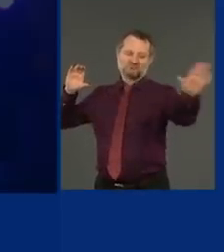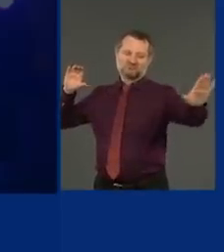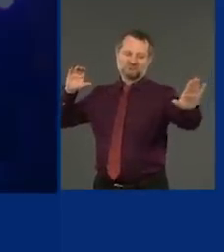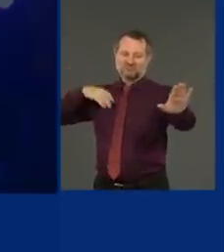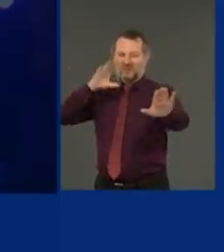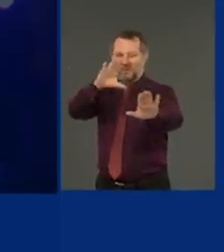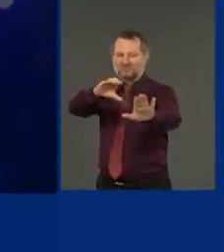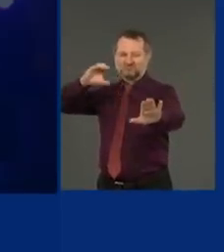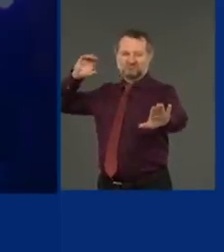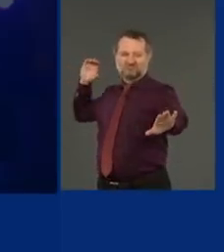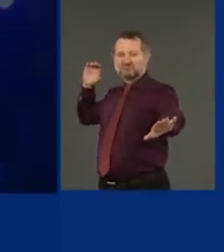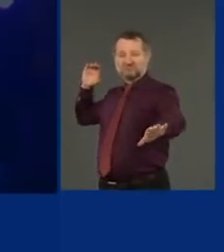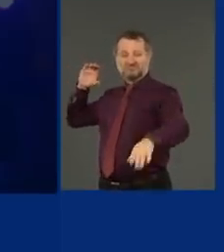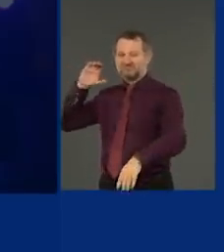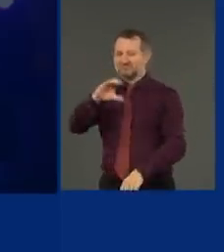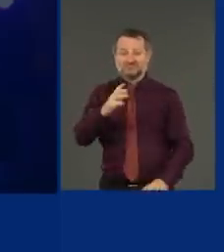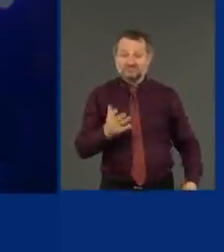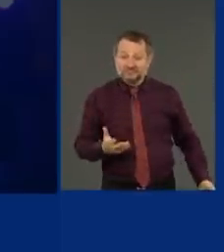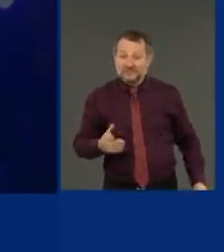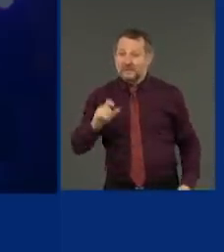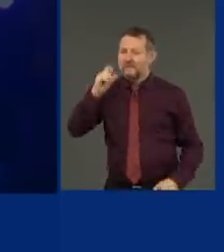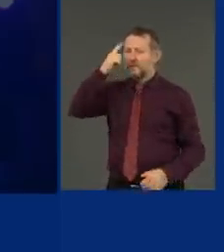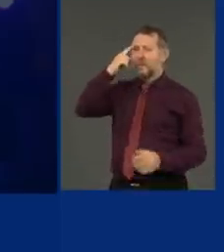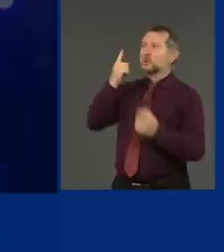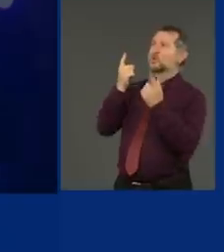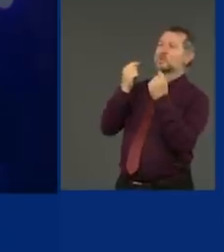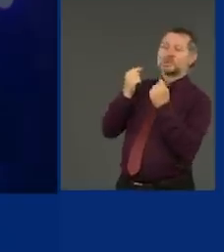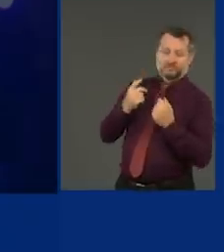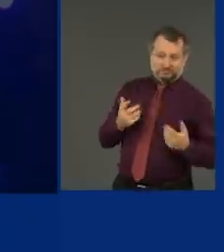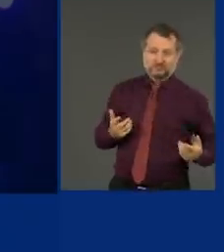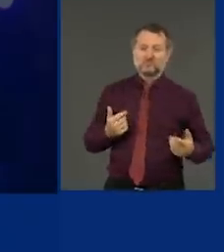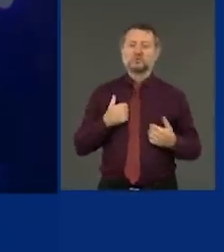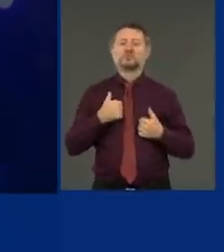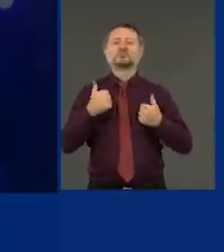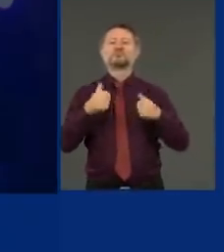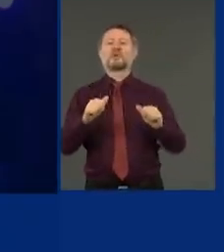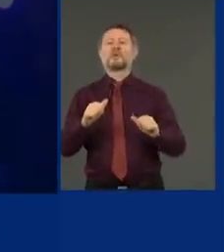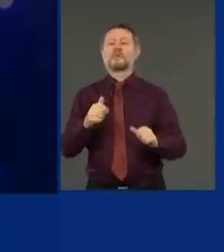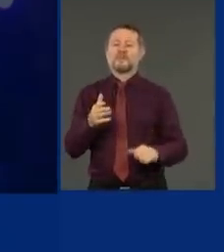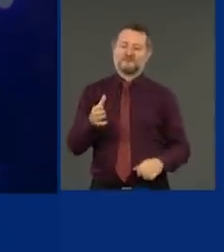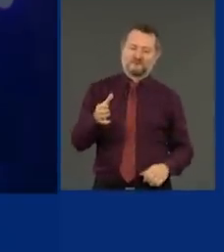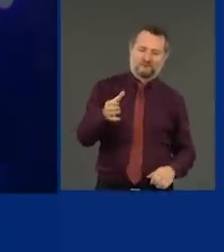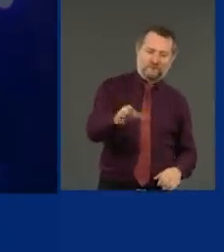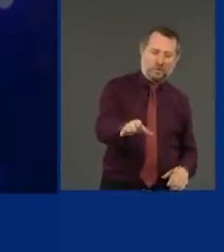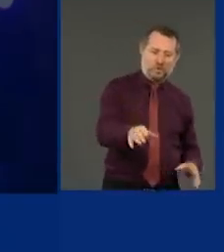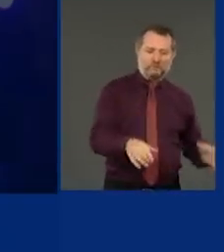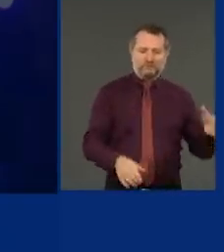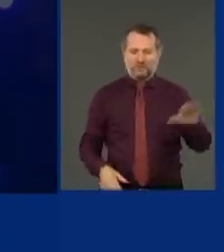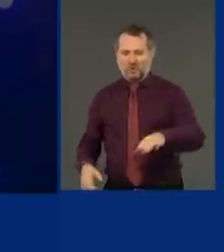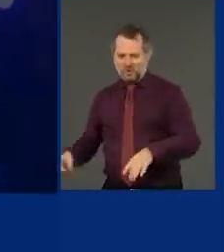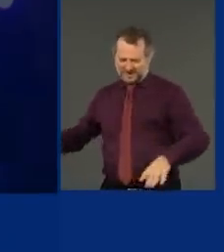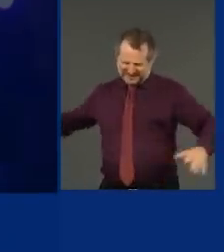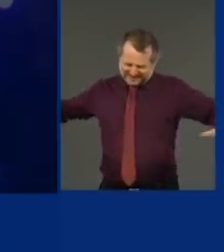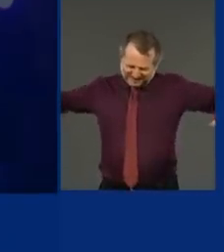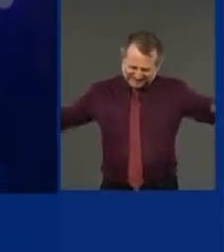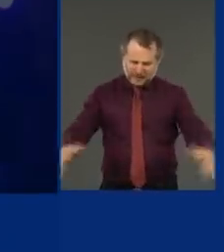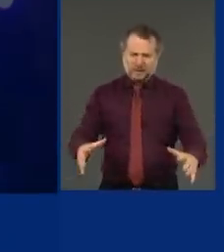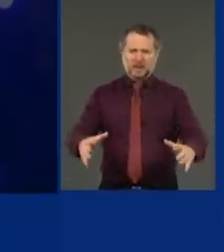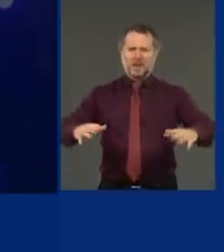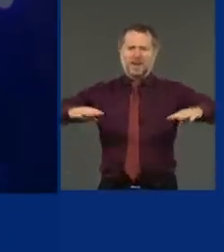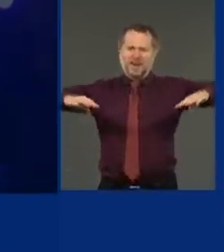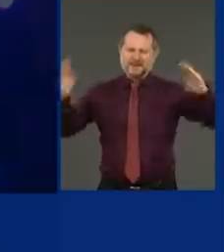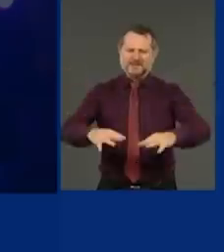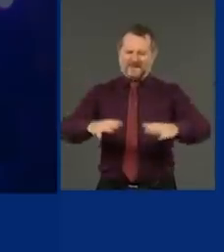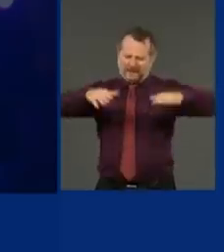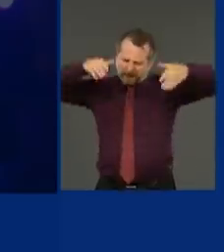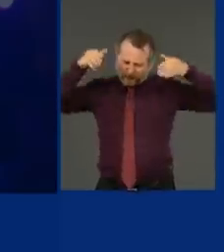What am I trying to do? I'm trying to force attention and focus and action on